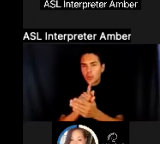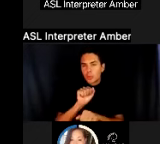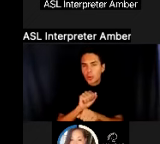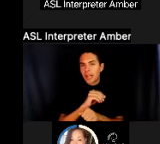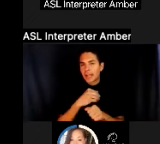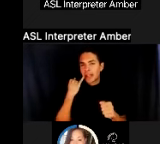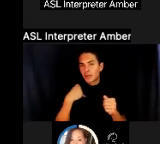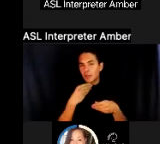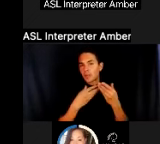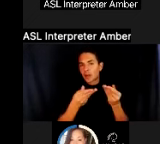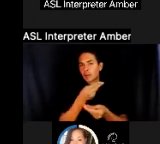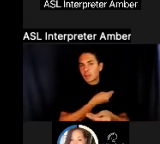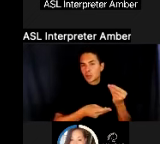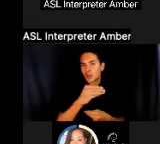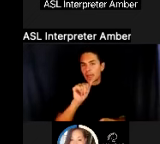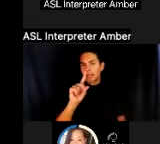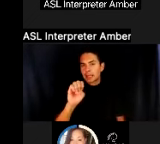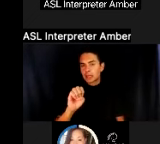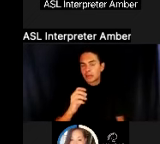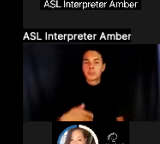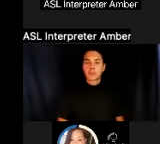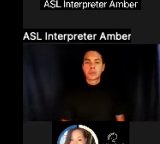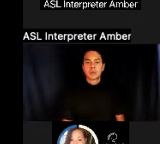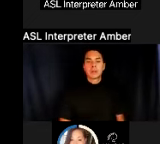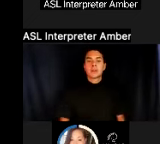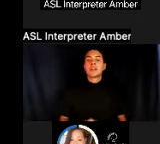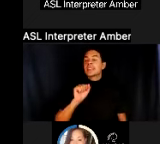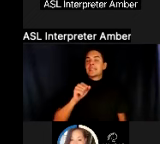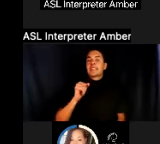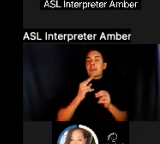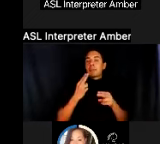So everybody's like doing brief so that